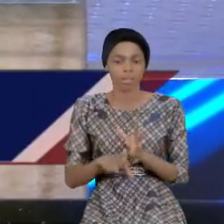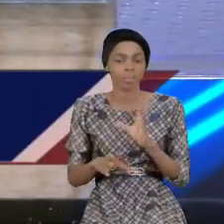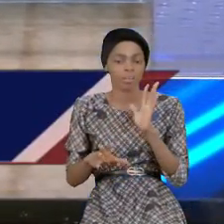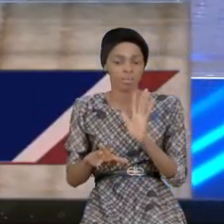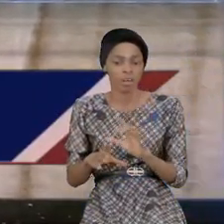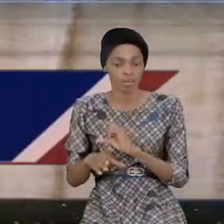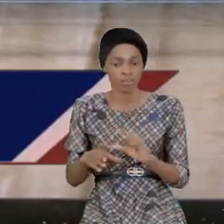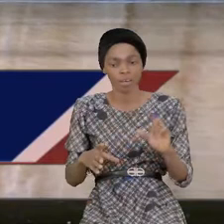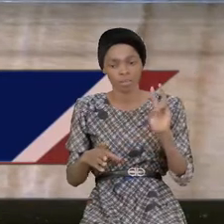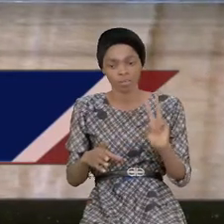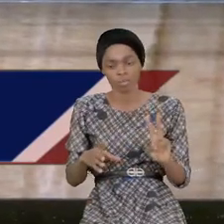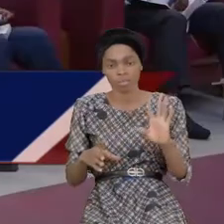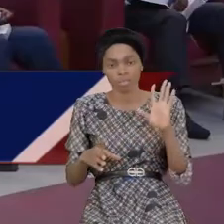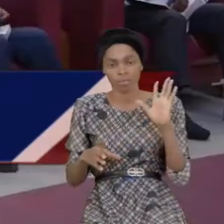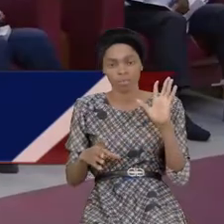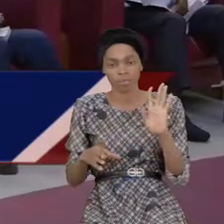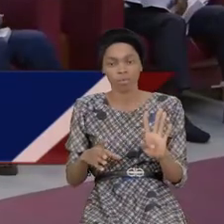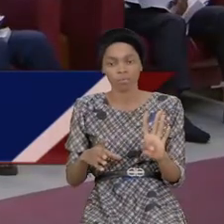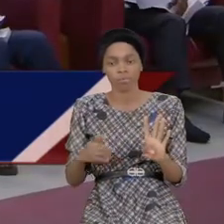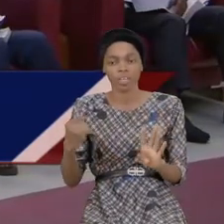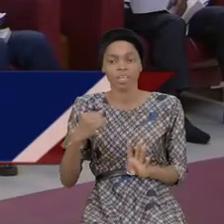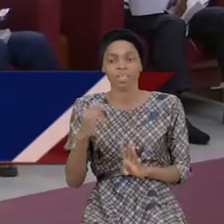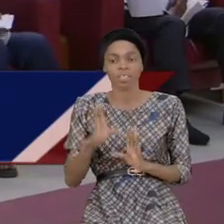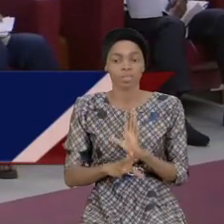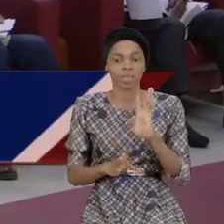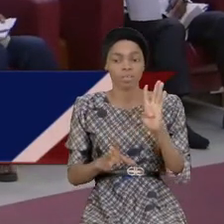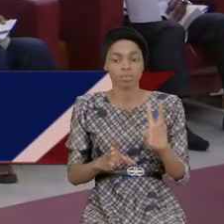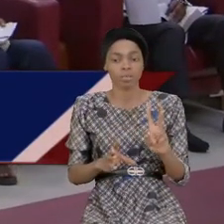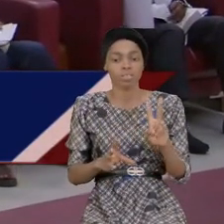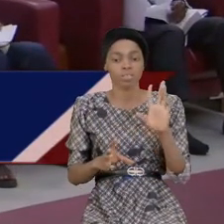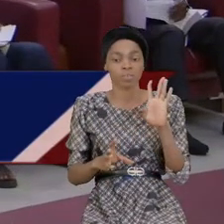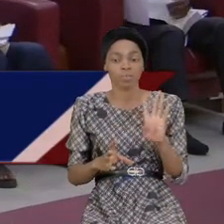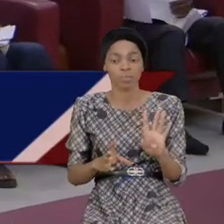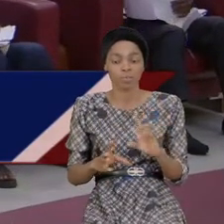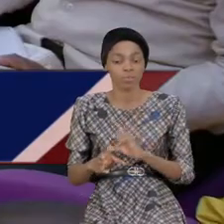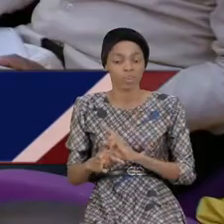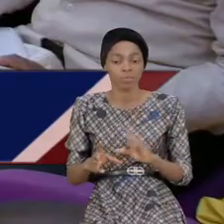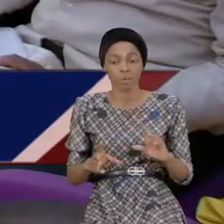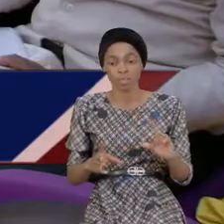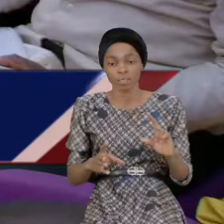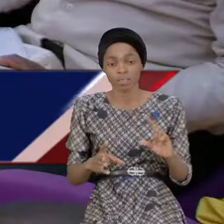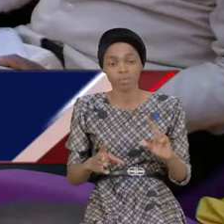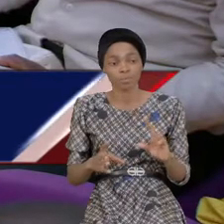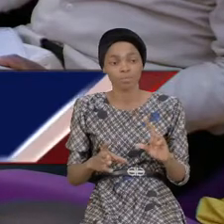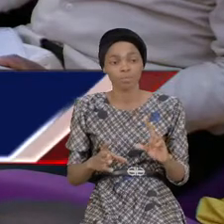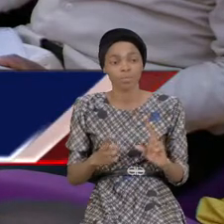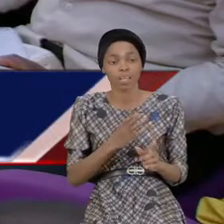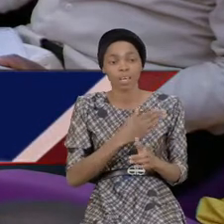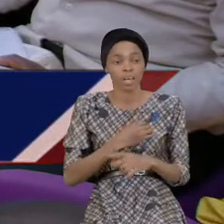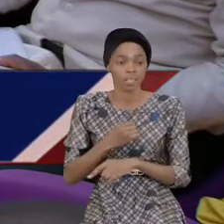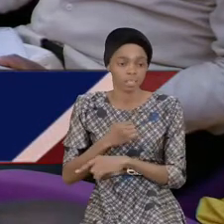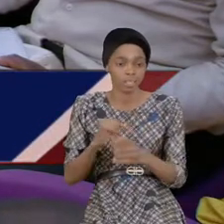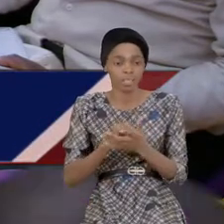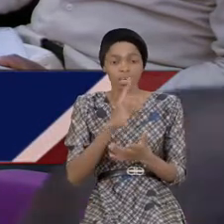verse 24. Galatians chapter 5, we're looking at verse 24. And they that are